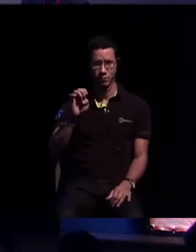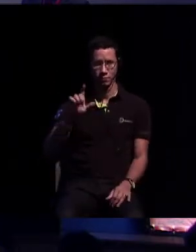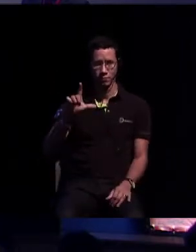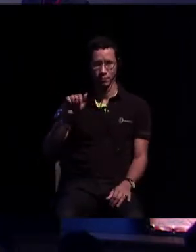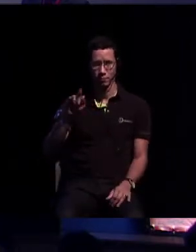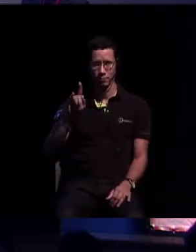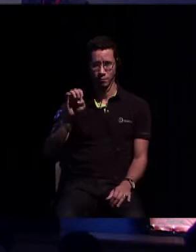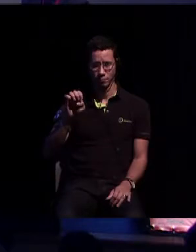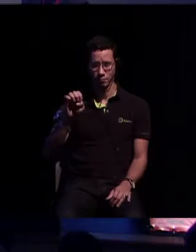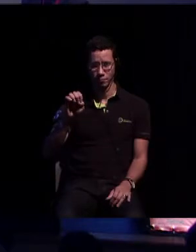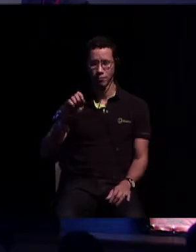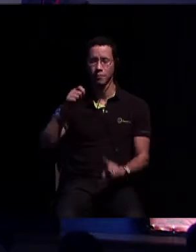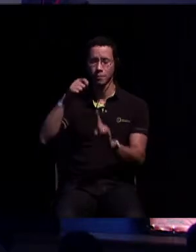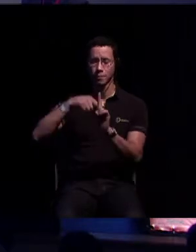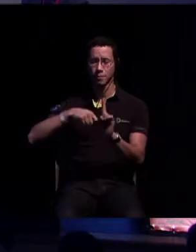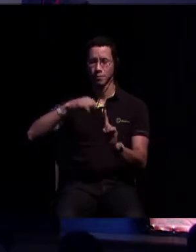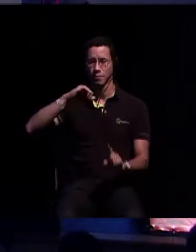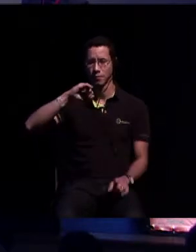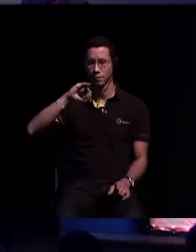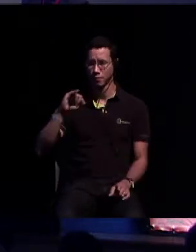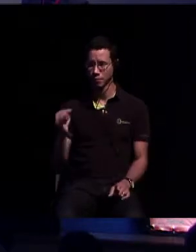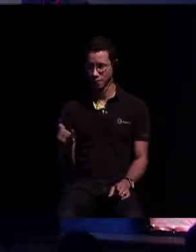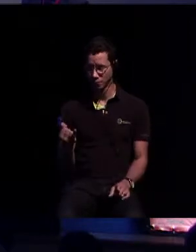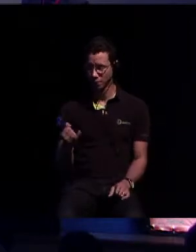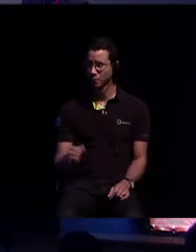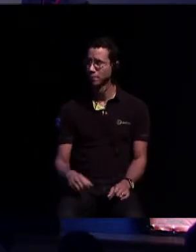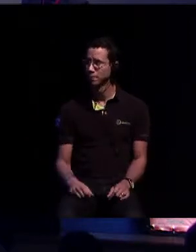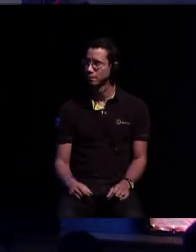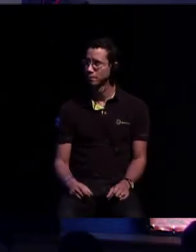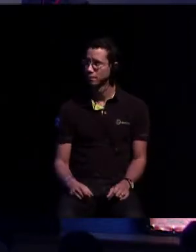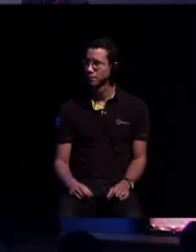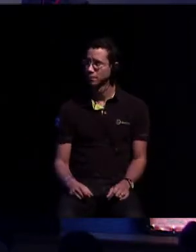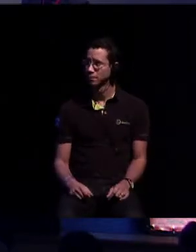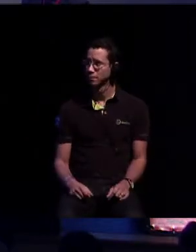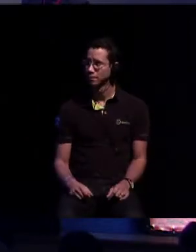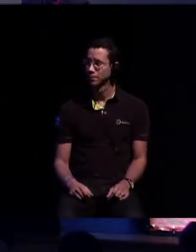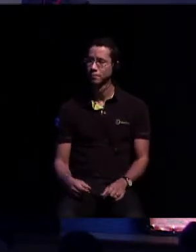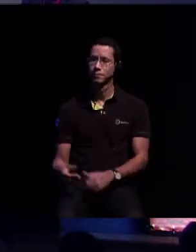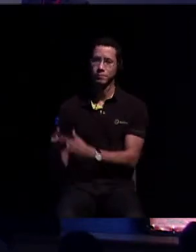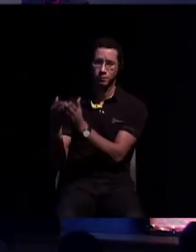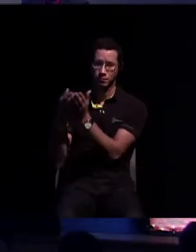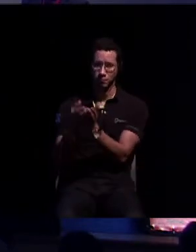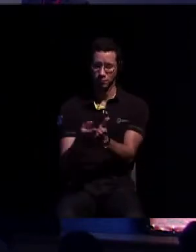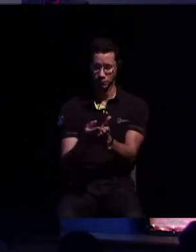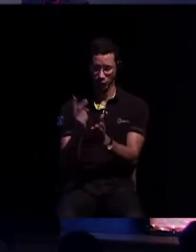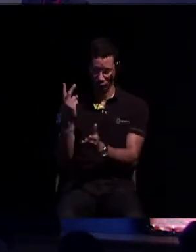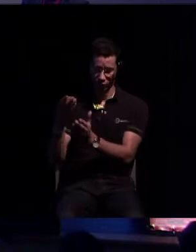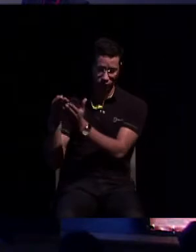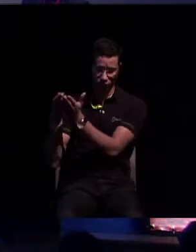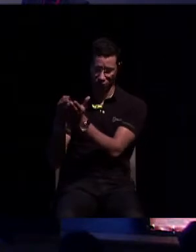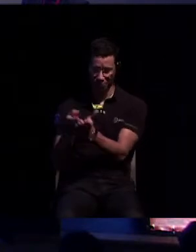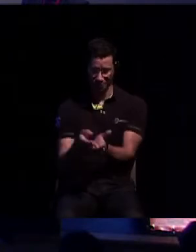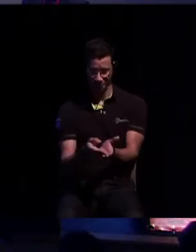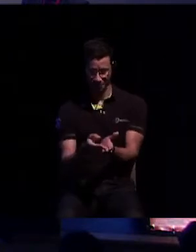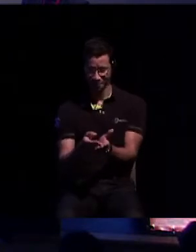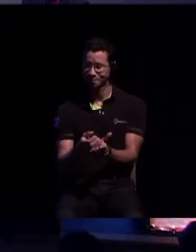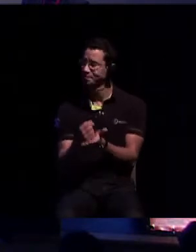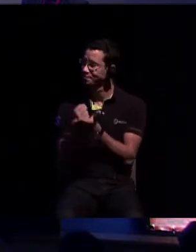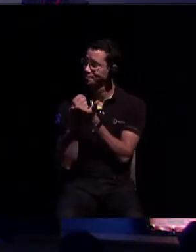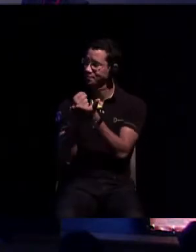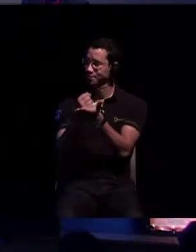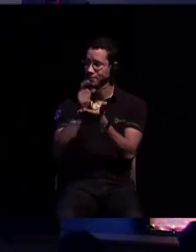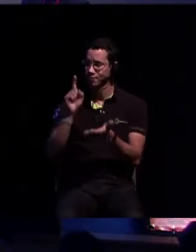hibakashu to Adelaide, and they take them on these tours. These are the last old people that experienced